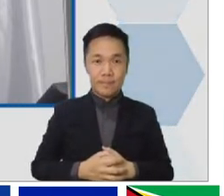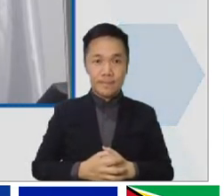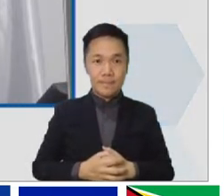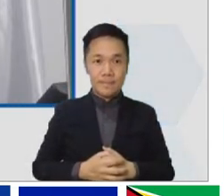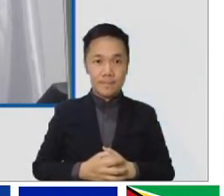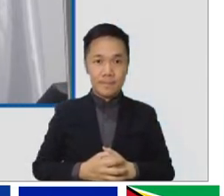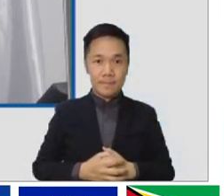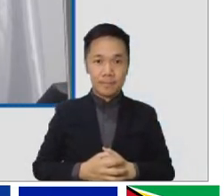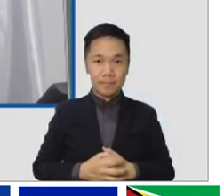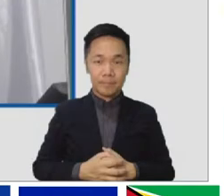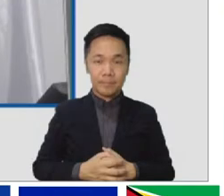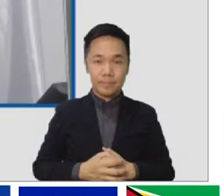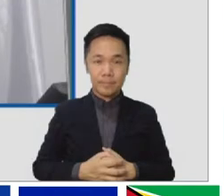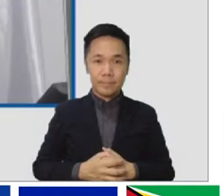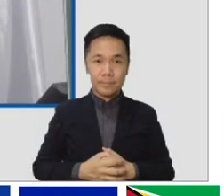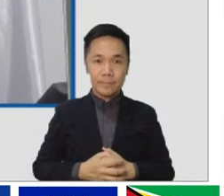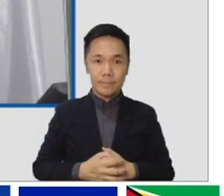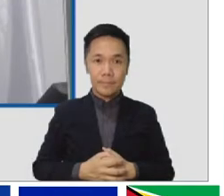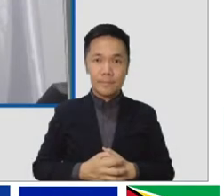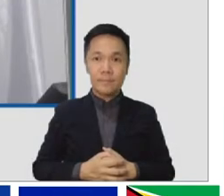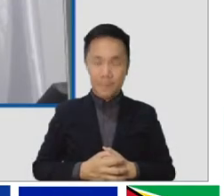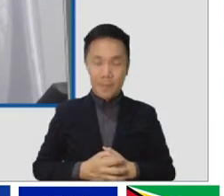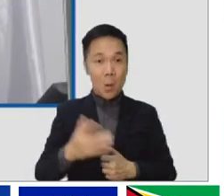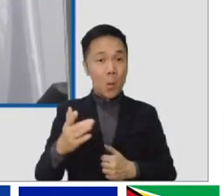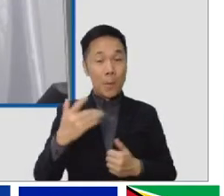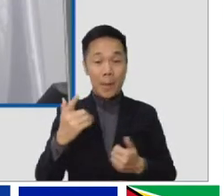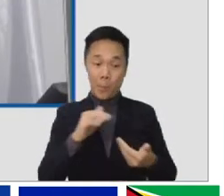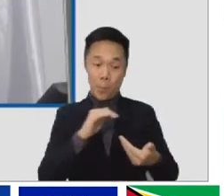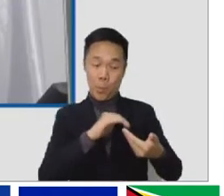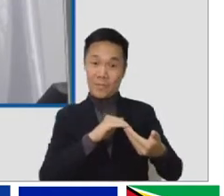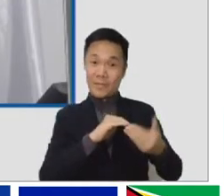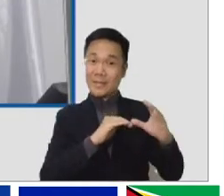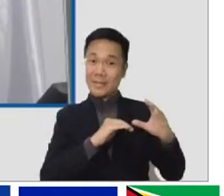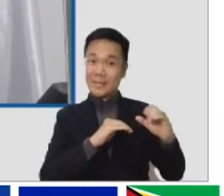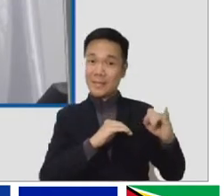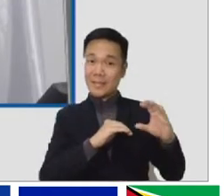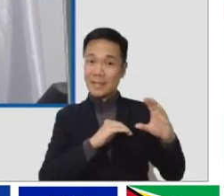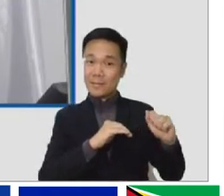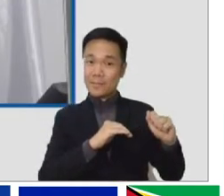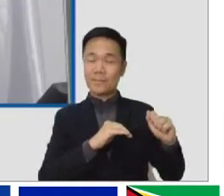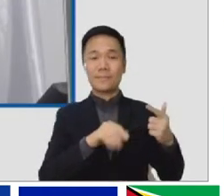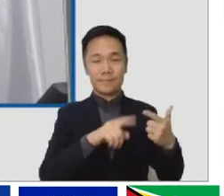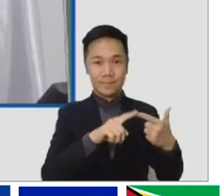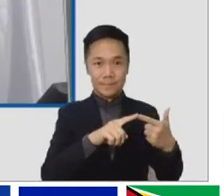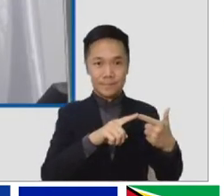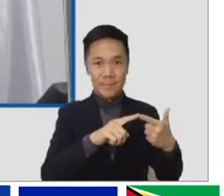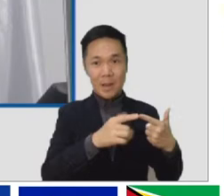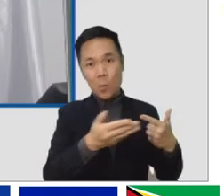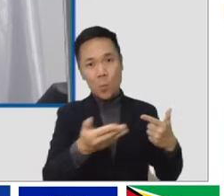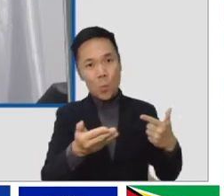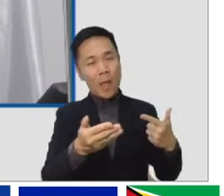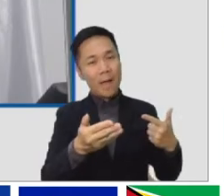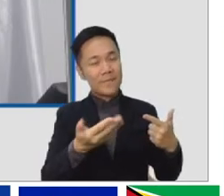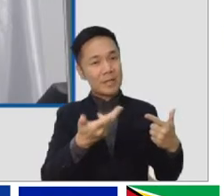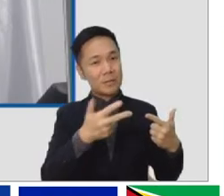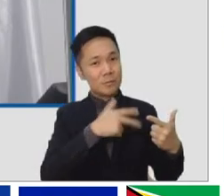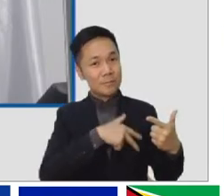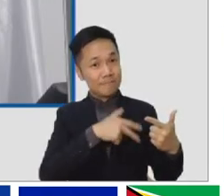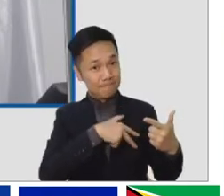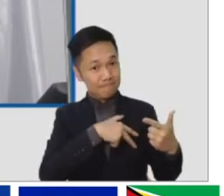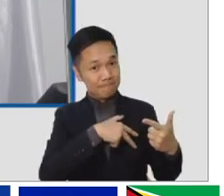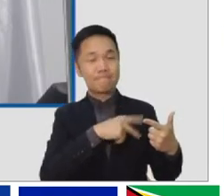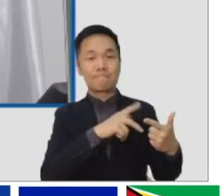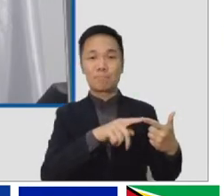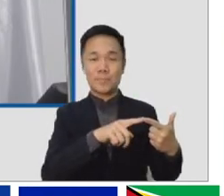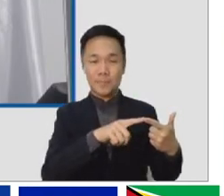promoting, along with CISCA, we also have social points and as well as